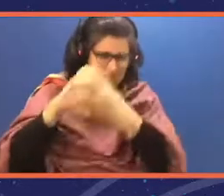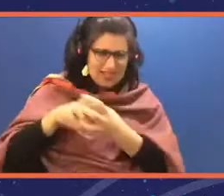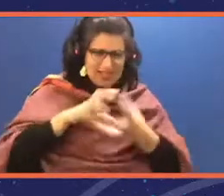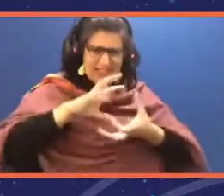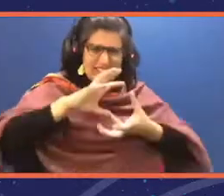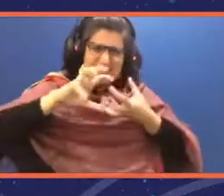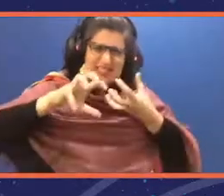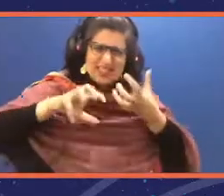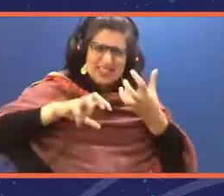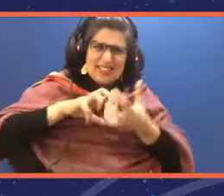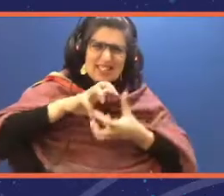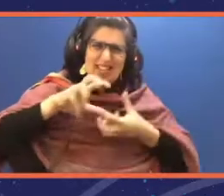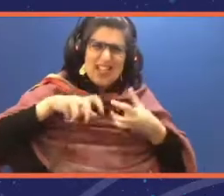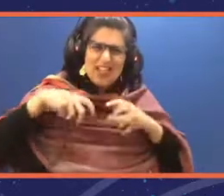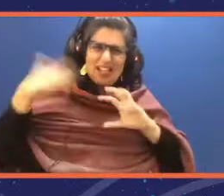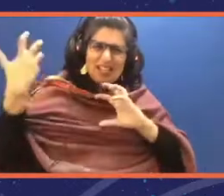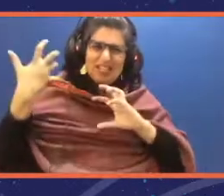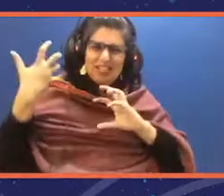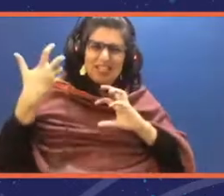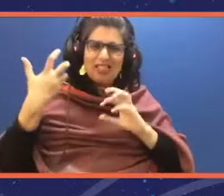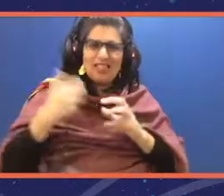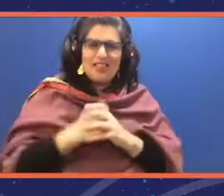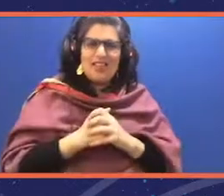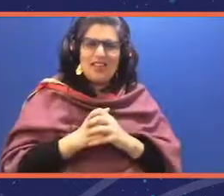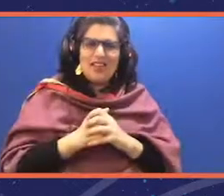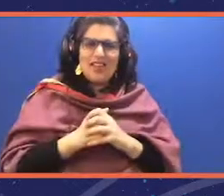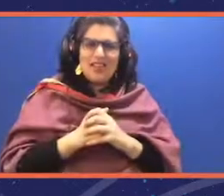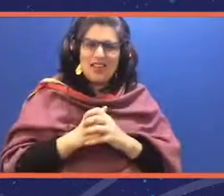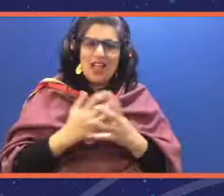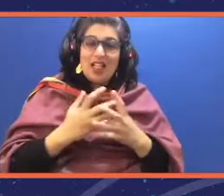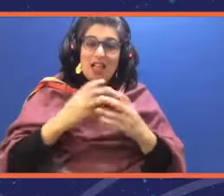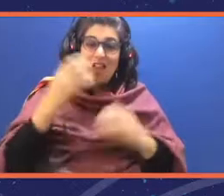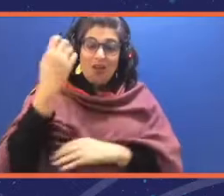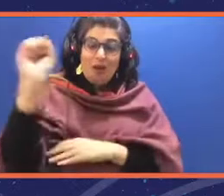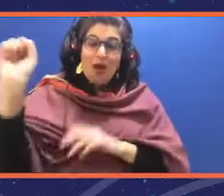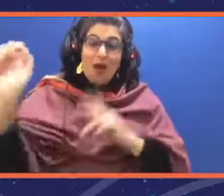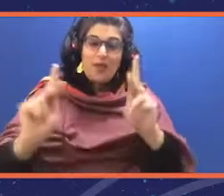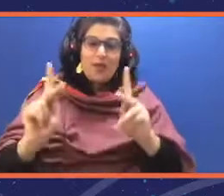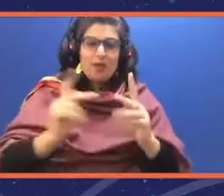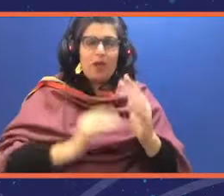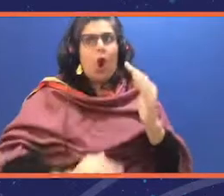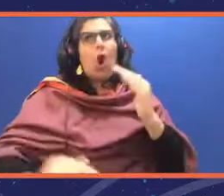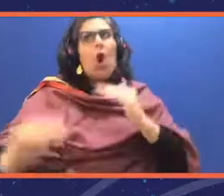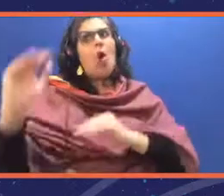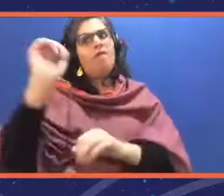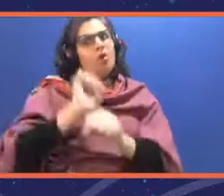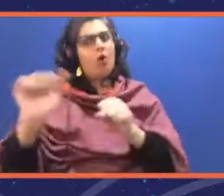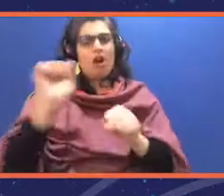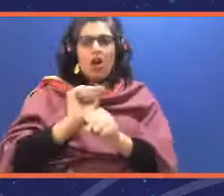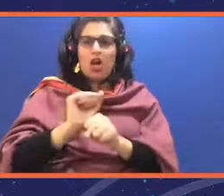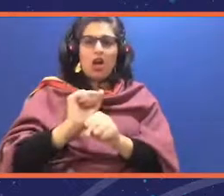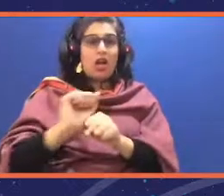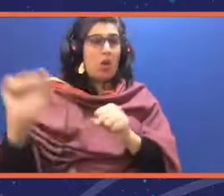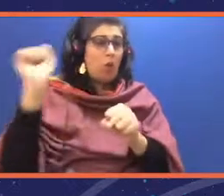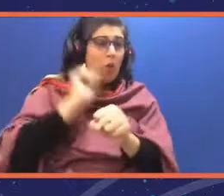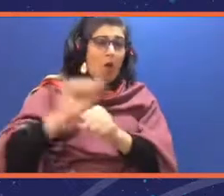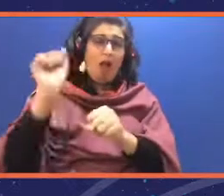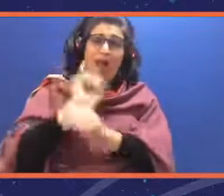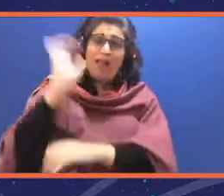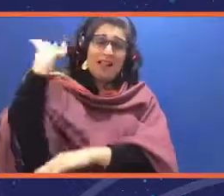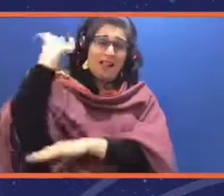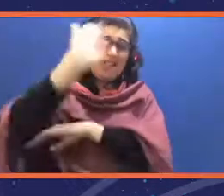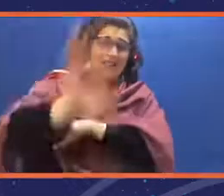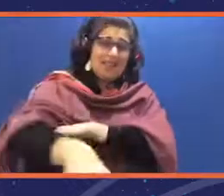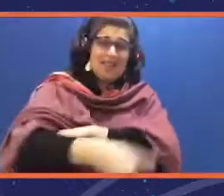the fact that we're, a lot of movement folks are, like, overworked, working, like, 24 hours a day, you know,